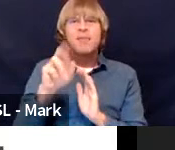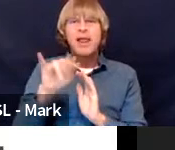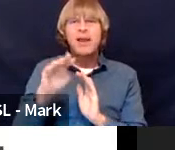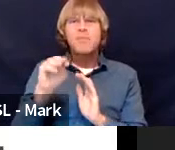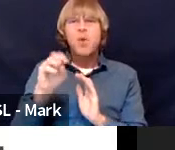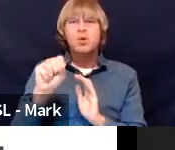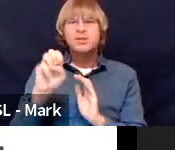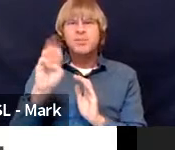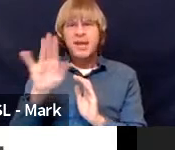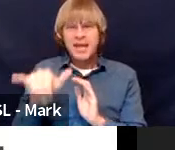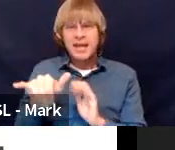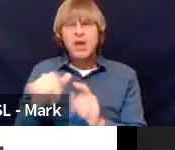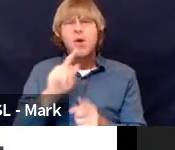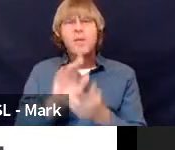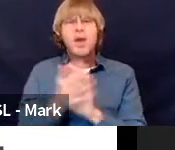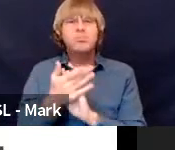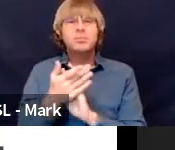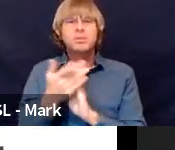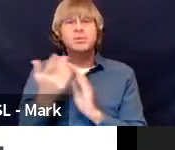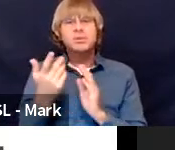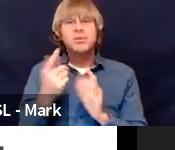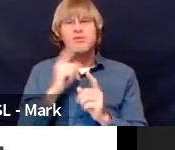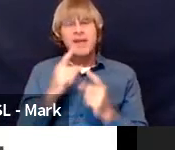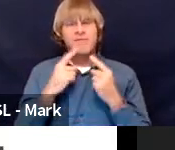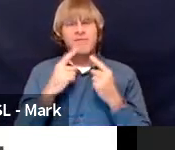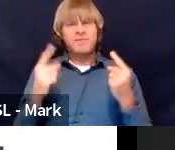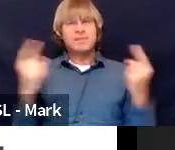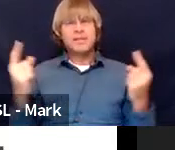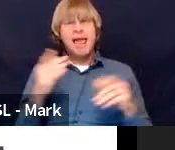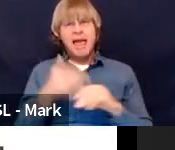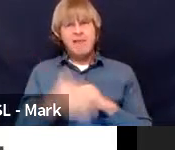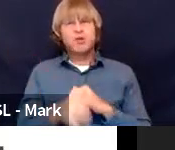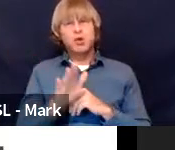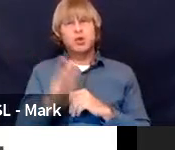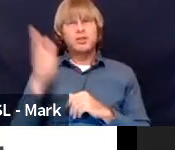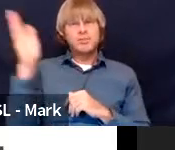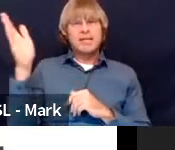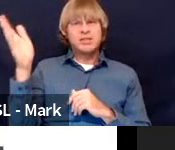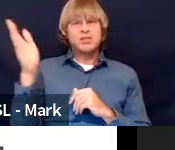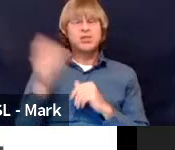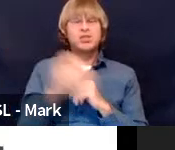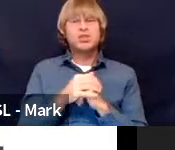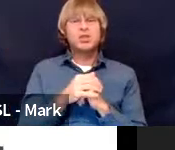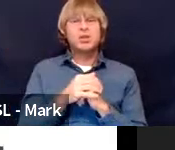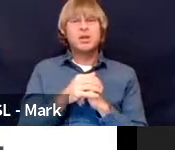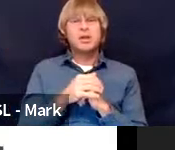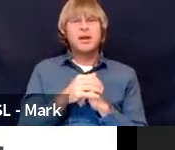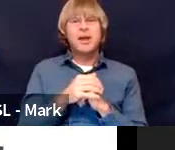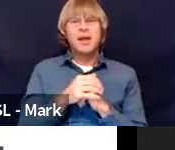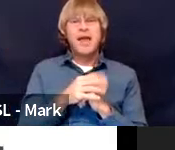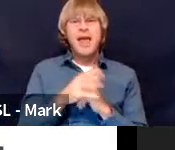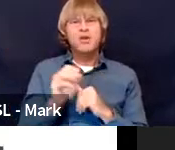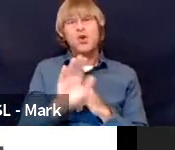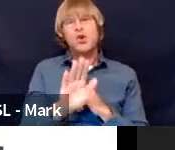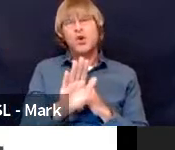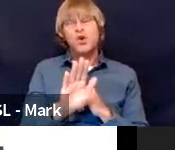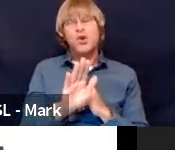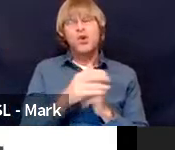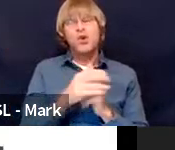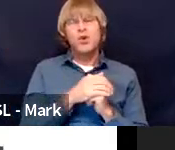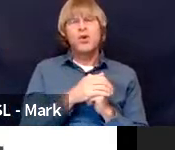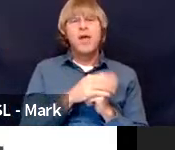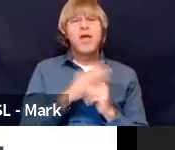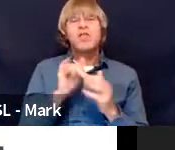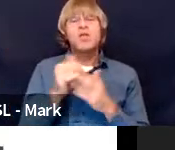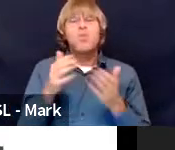who became somewhat infamous and famous after her speech and her